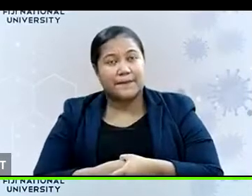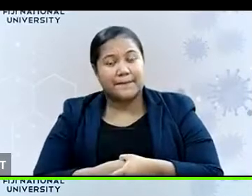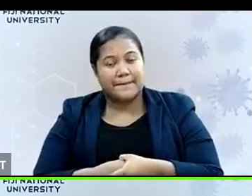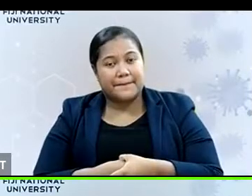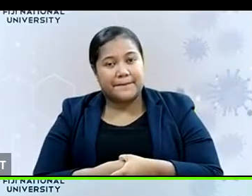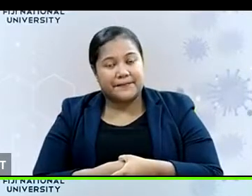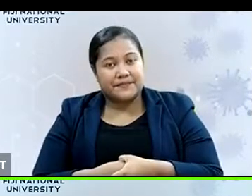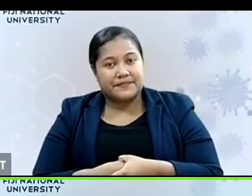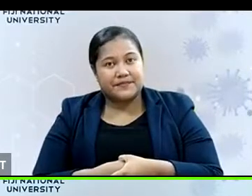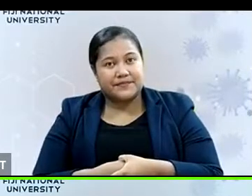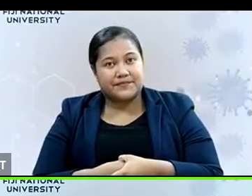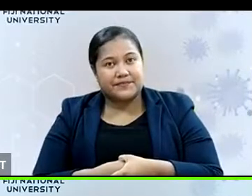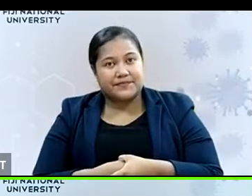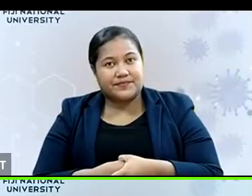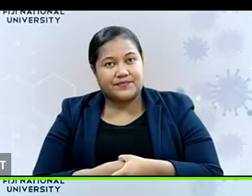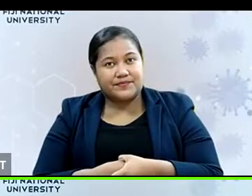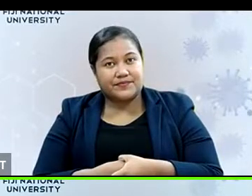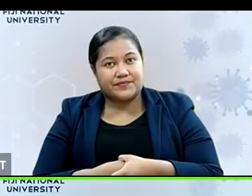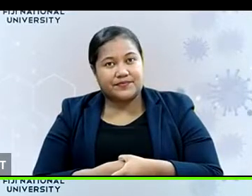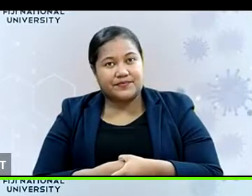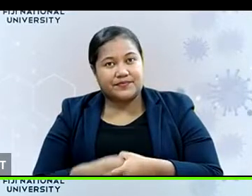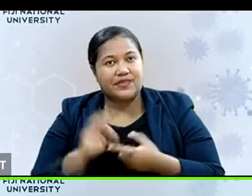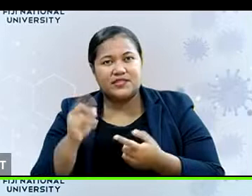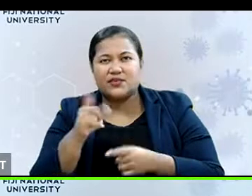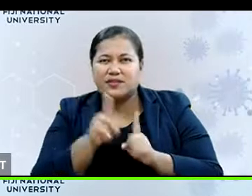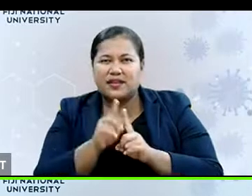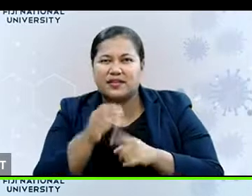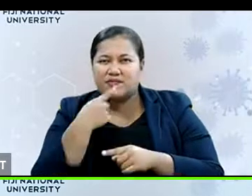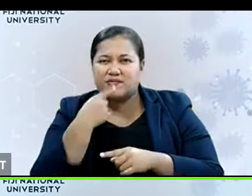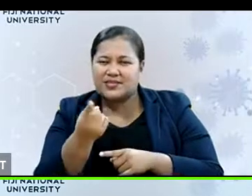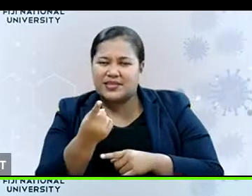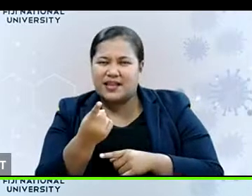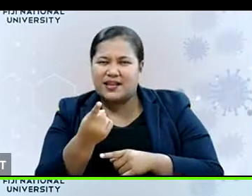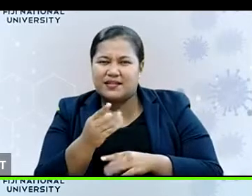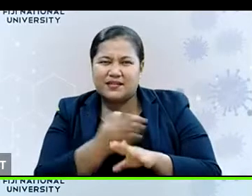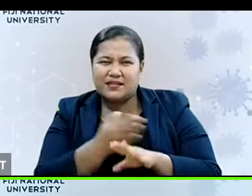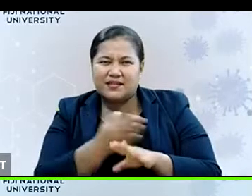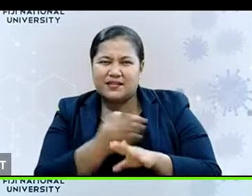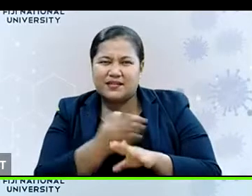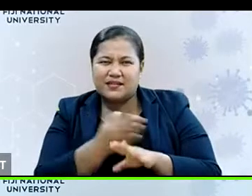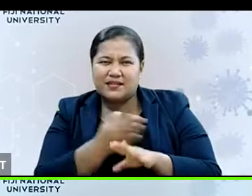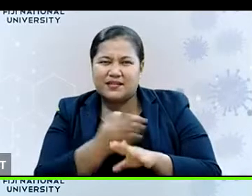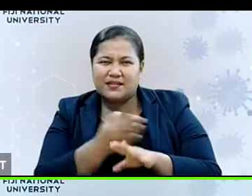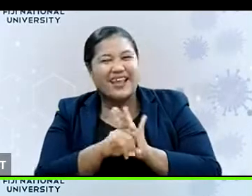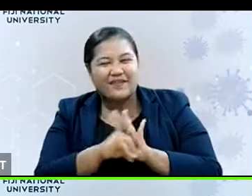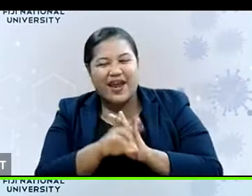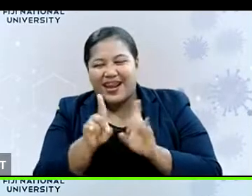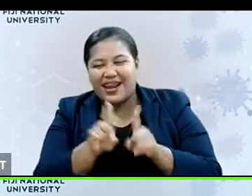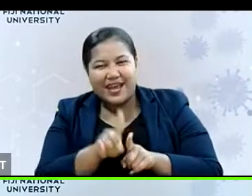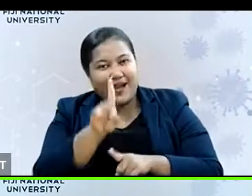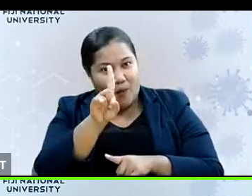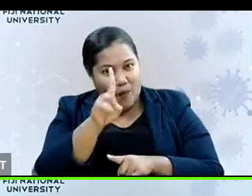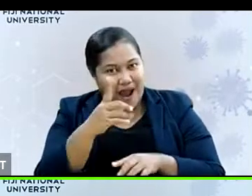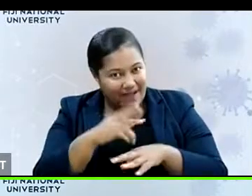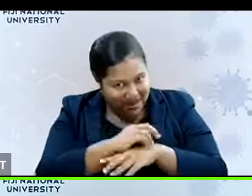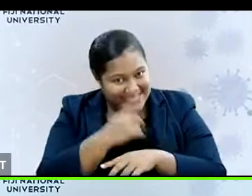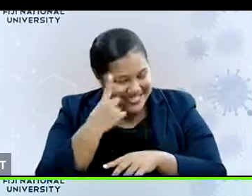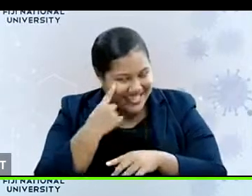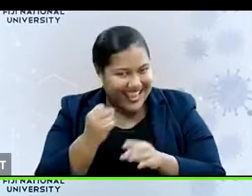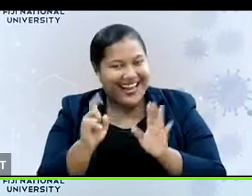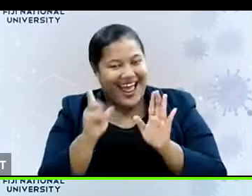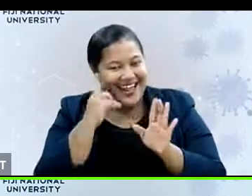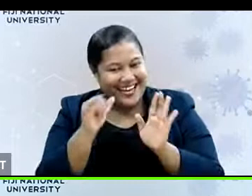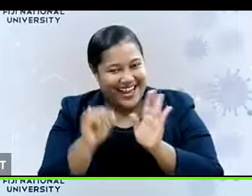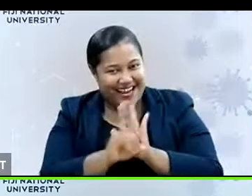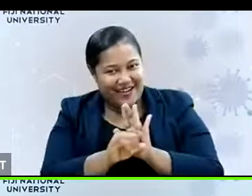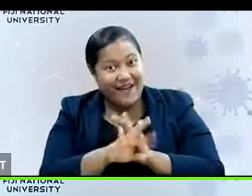So we're looking, as I said before, we can detect as little as one copy potentially of a viral genome